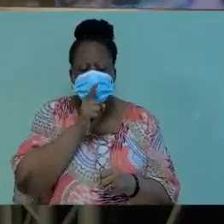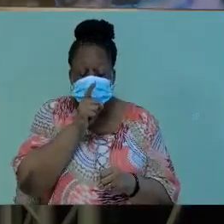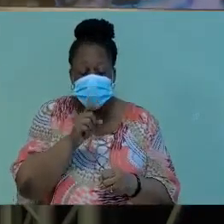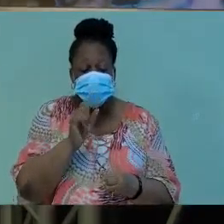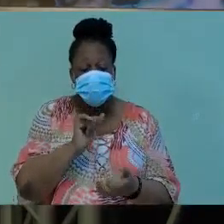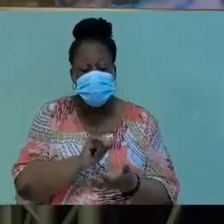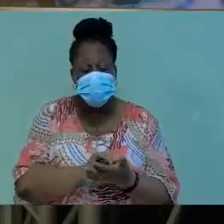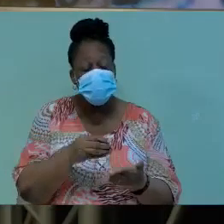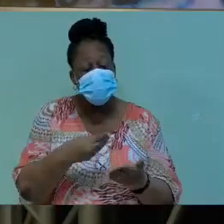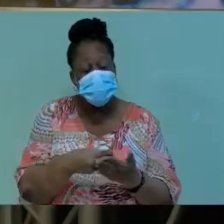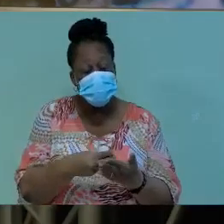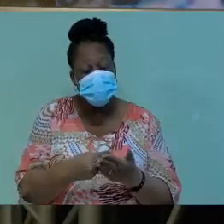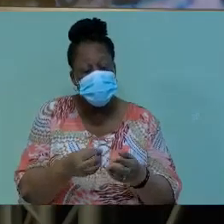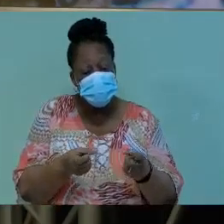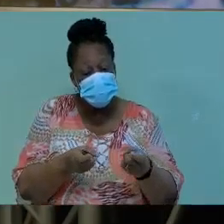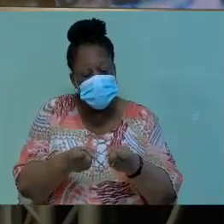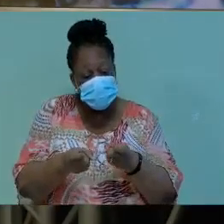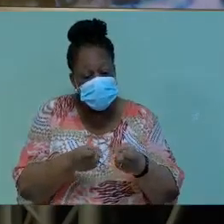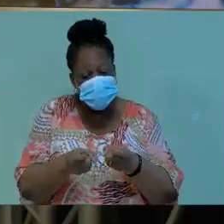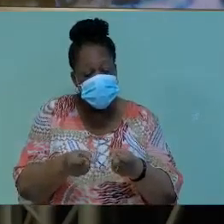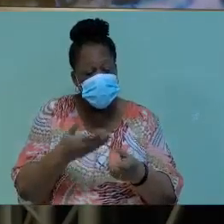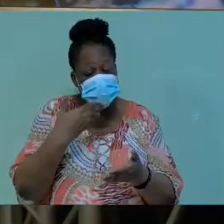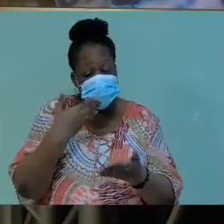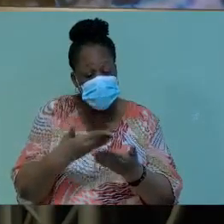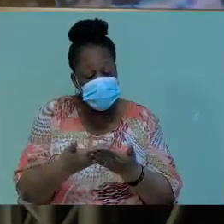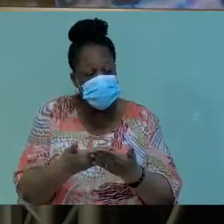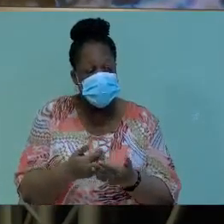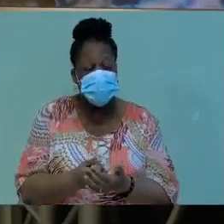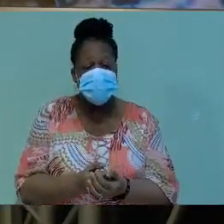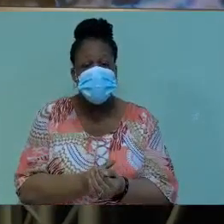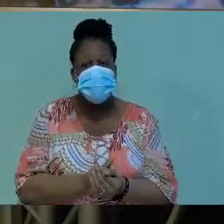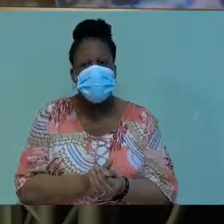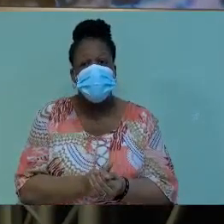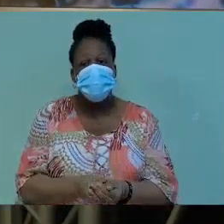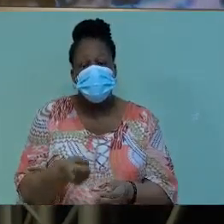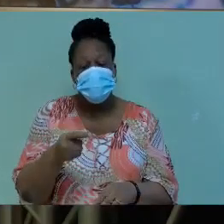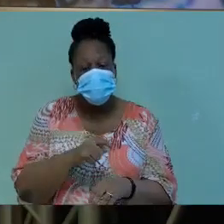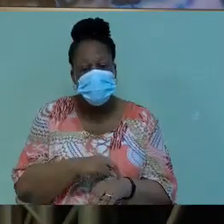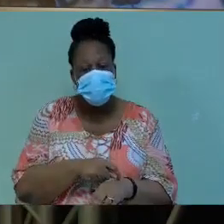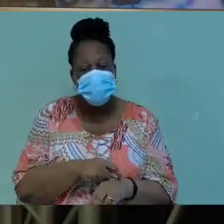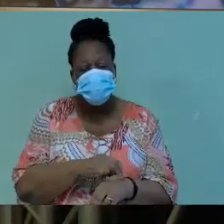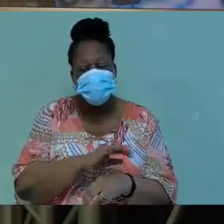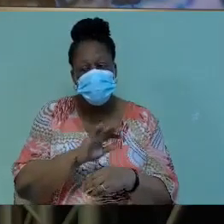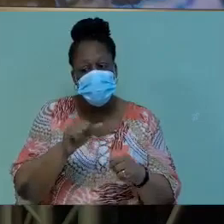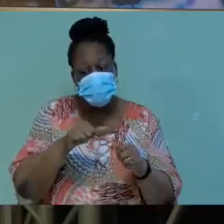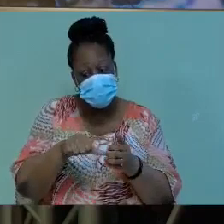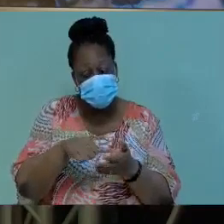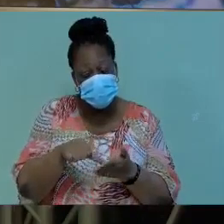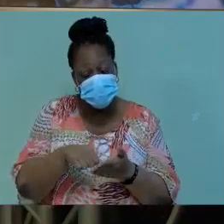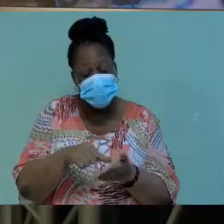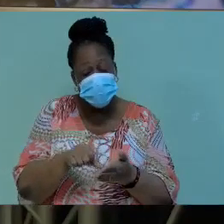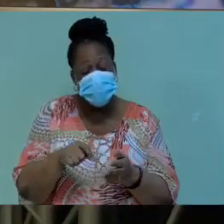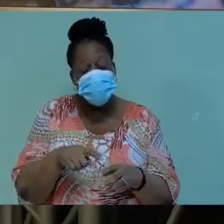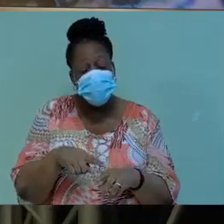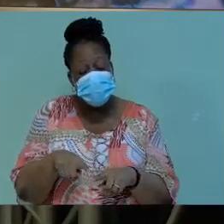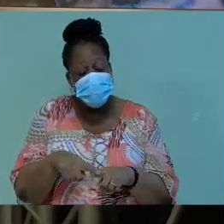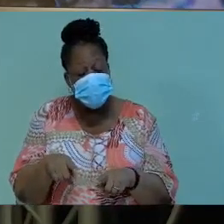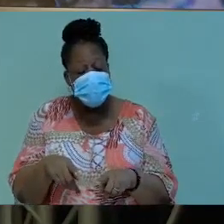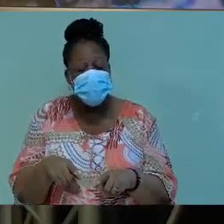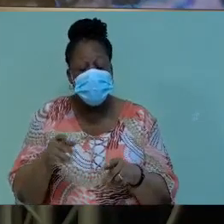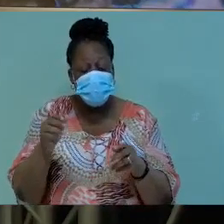management, the timely and accurate payment of all obligations of the government of St. Kitts and Nevis.